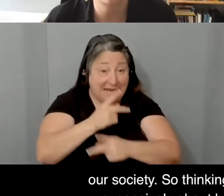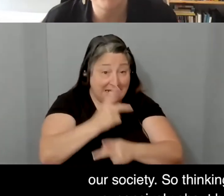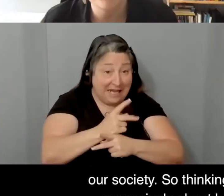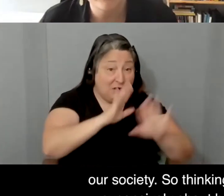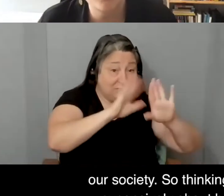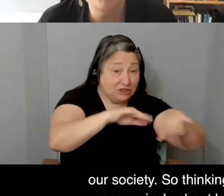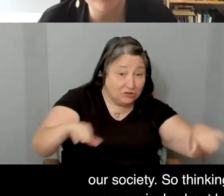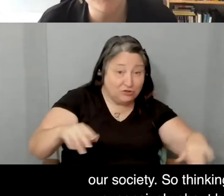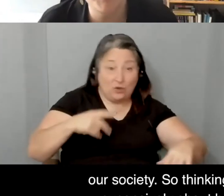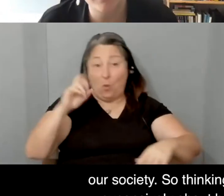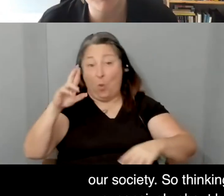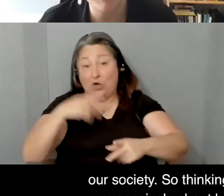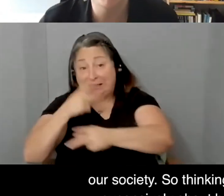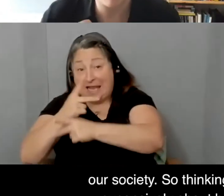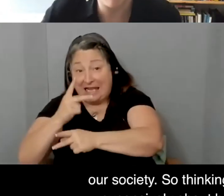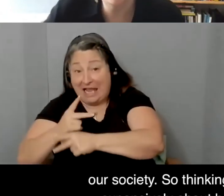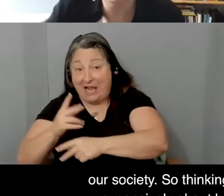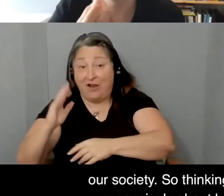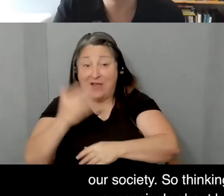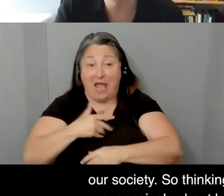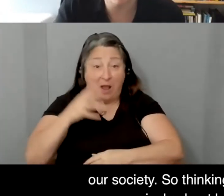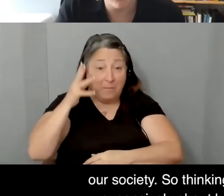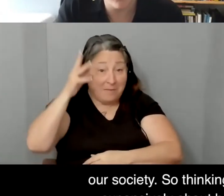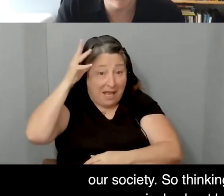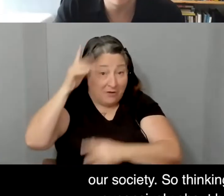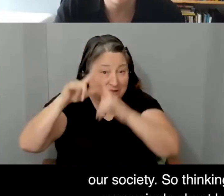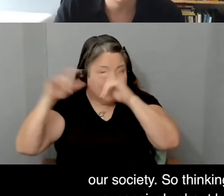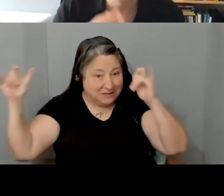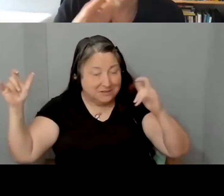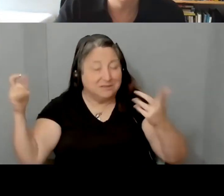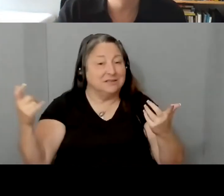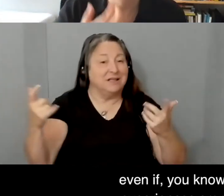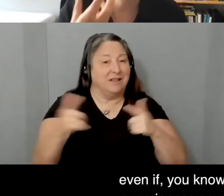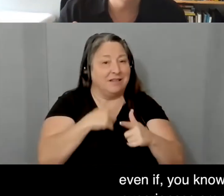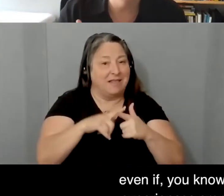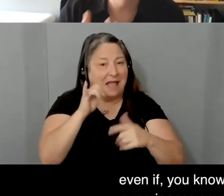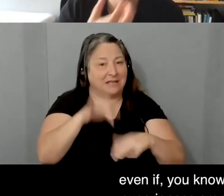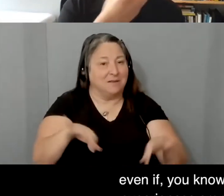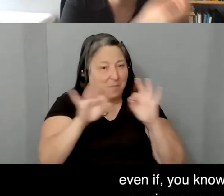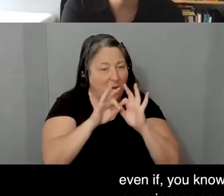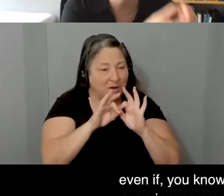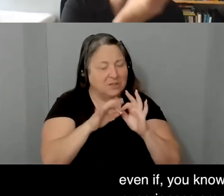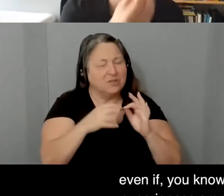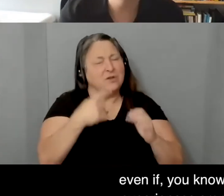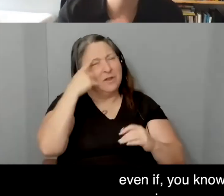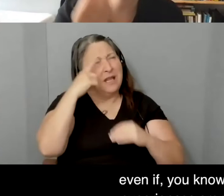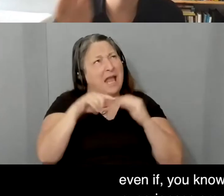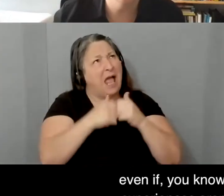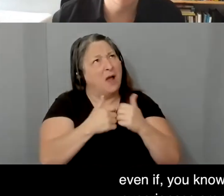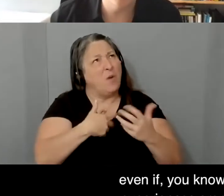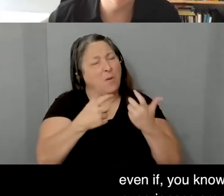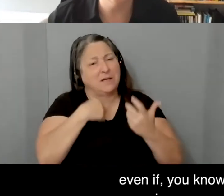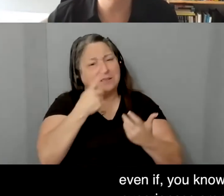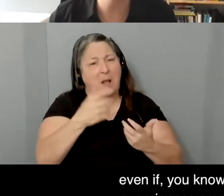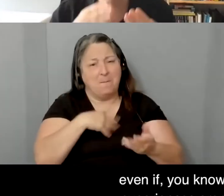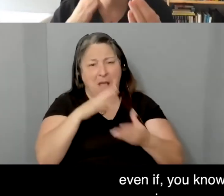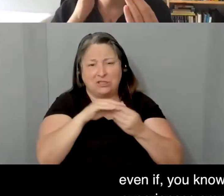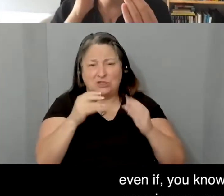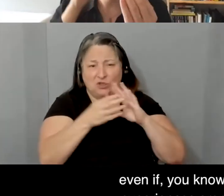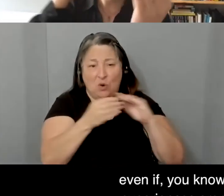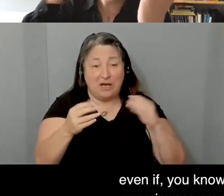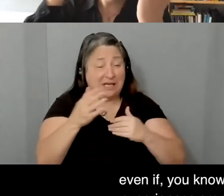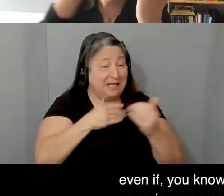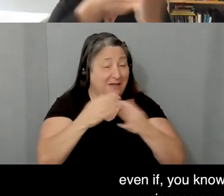way, more expansively about how you want to tell your story, even if some of the professional experiences